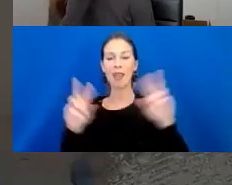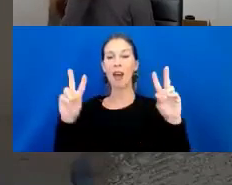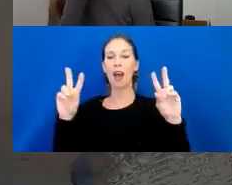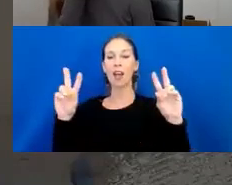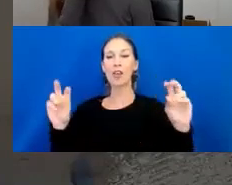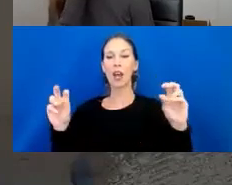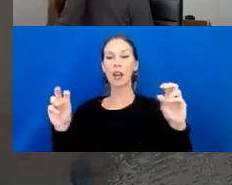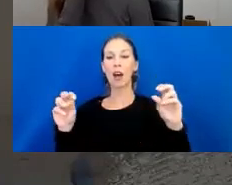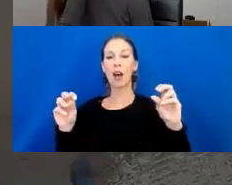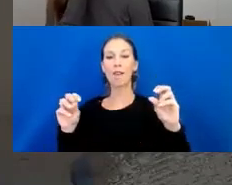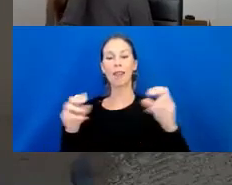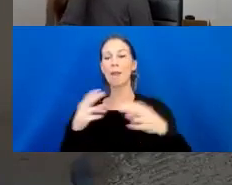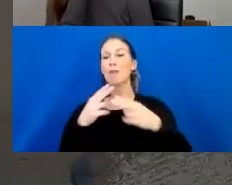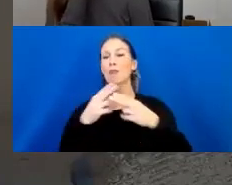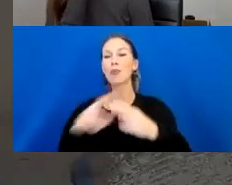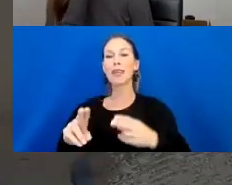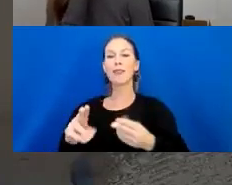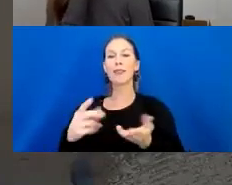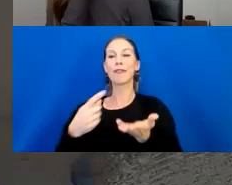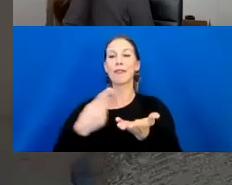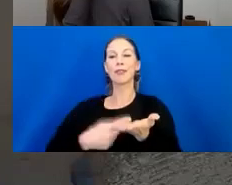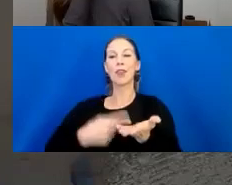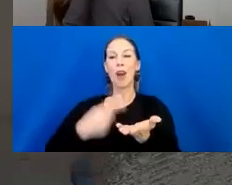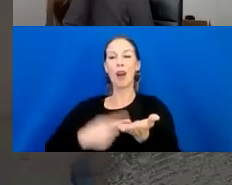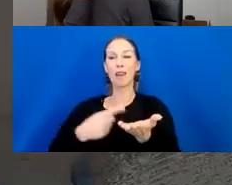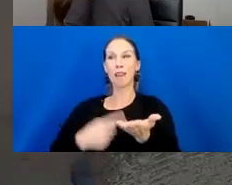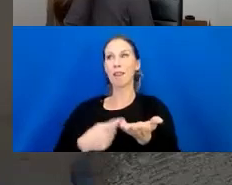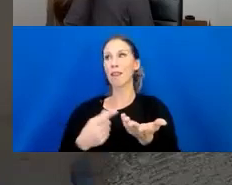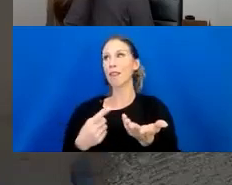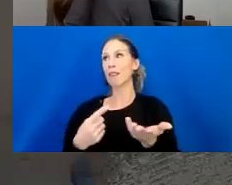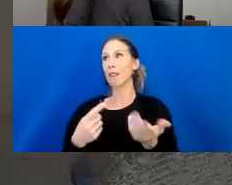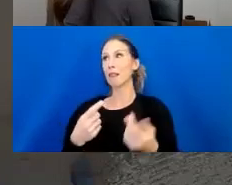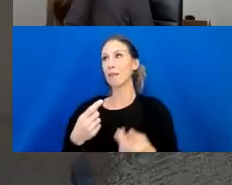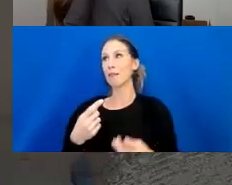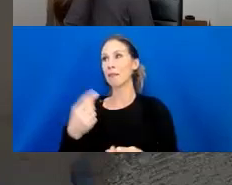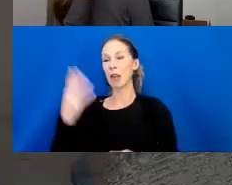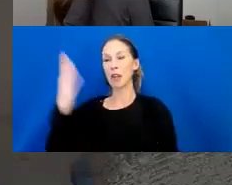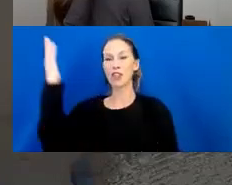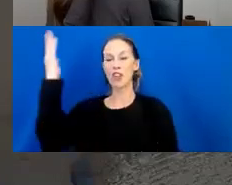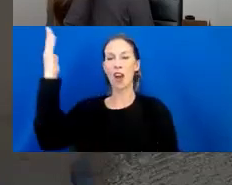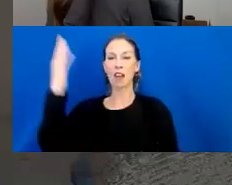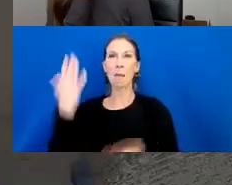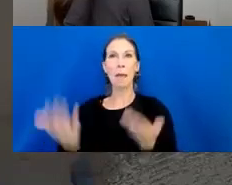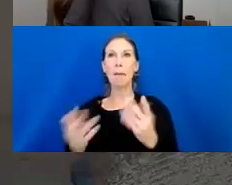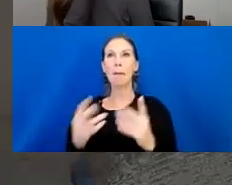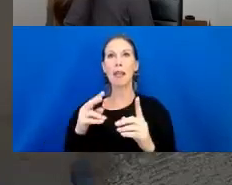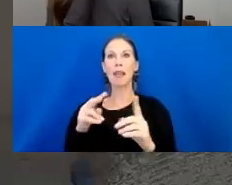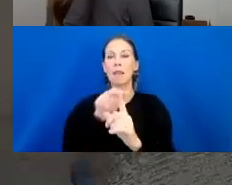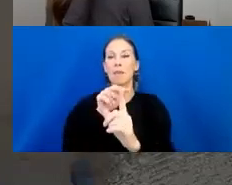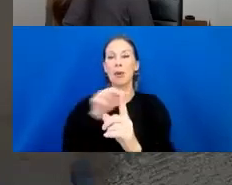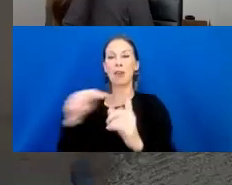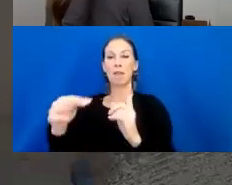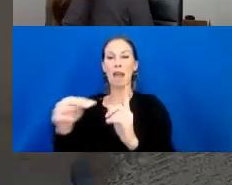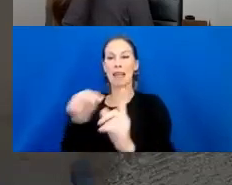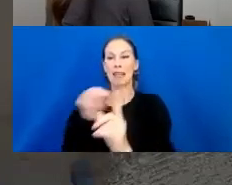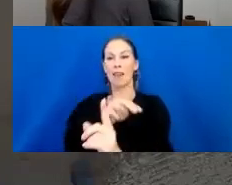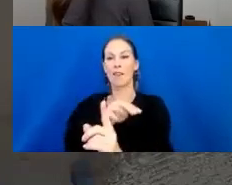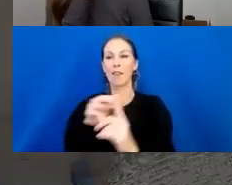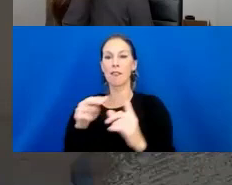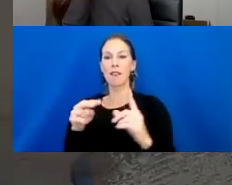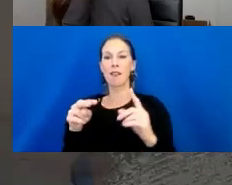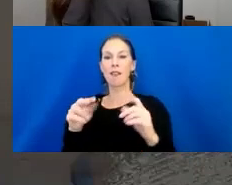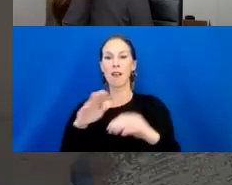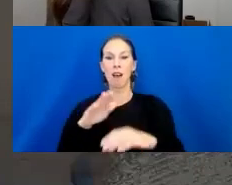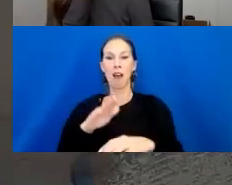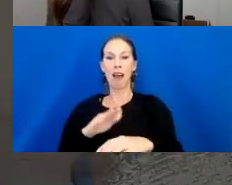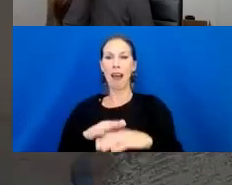a brief talk that didn't take the form of, might be perspectives on X